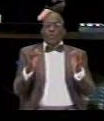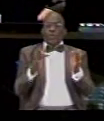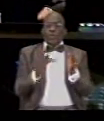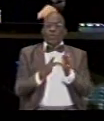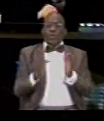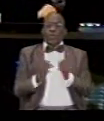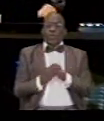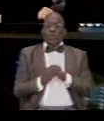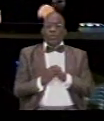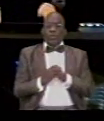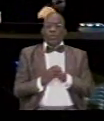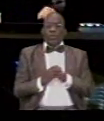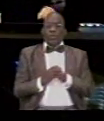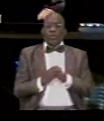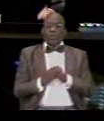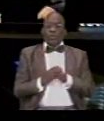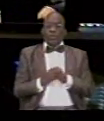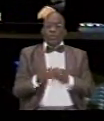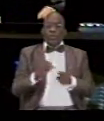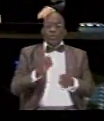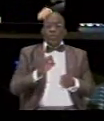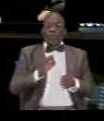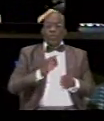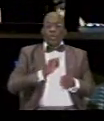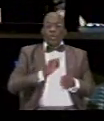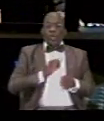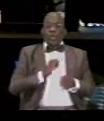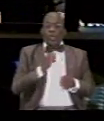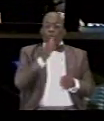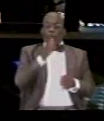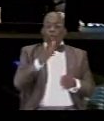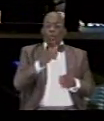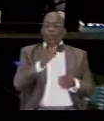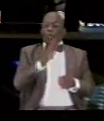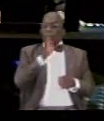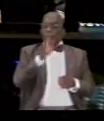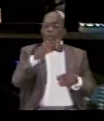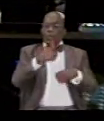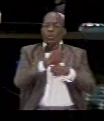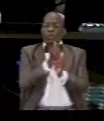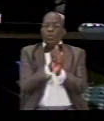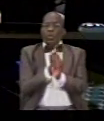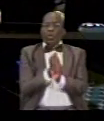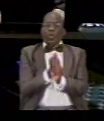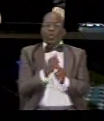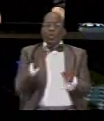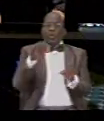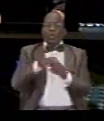Tafai ko agar maa bani dai